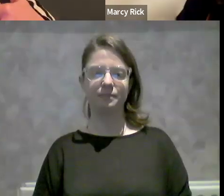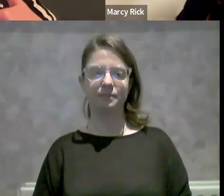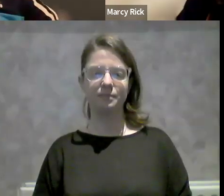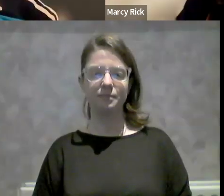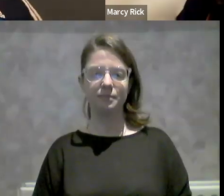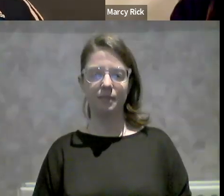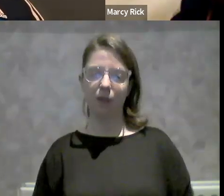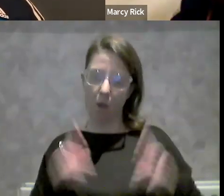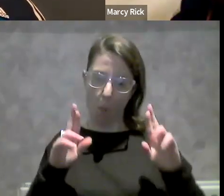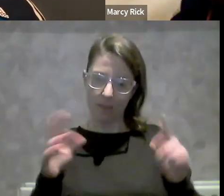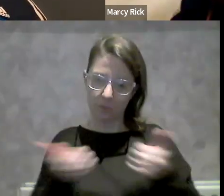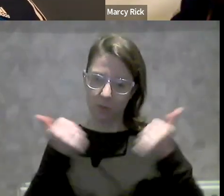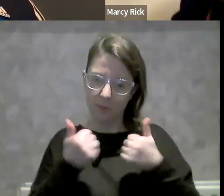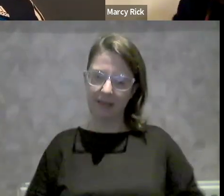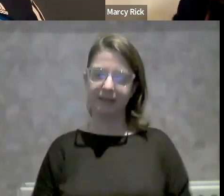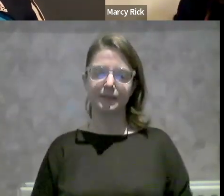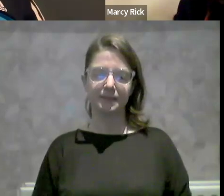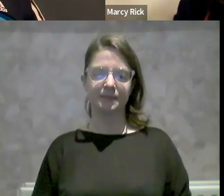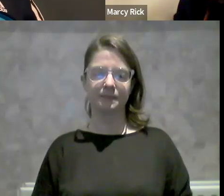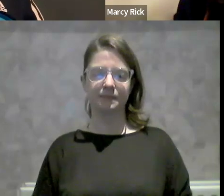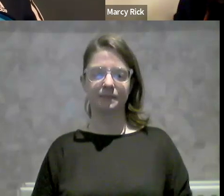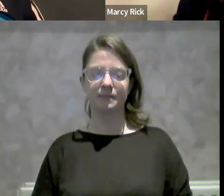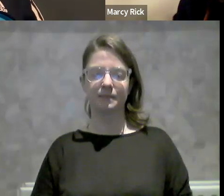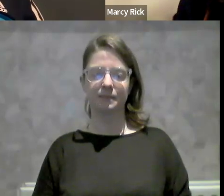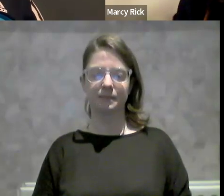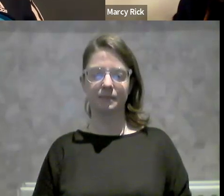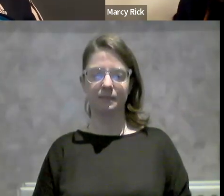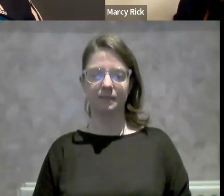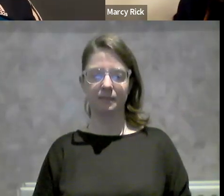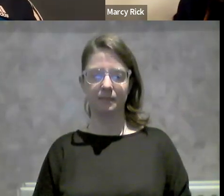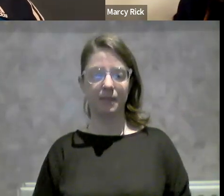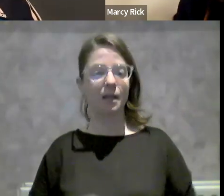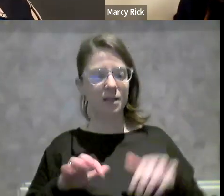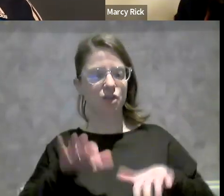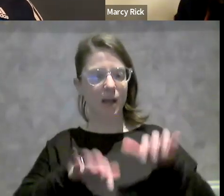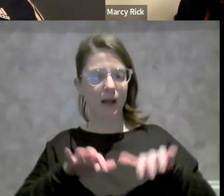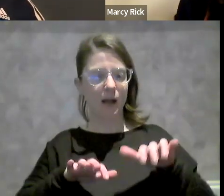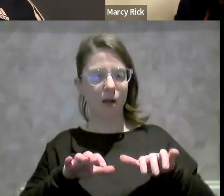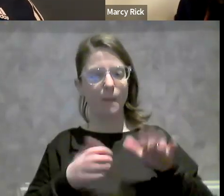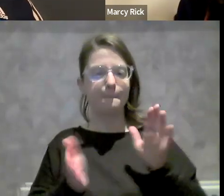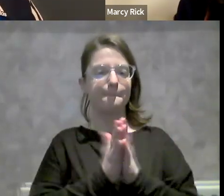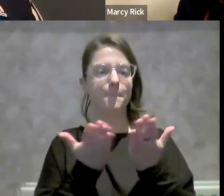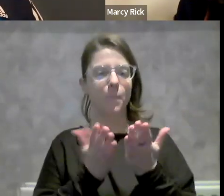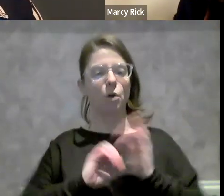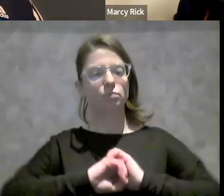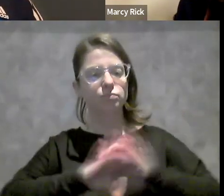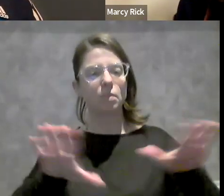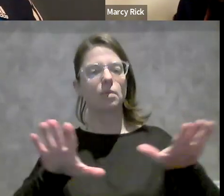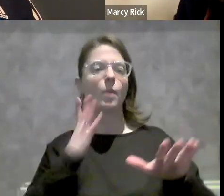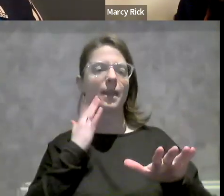Hope that was okay, everyone. I'll put in the chat about where you can get my book and that.